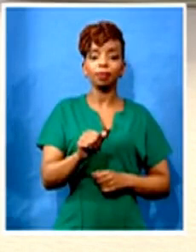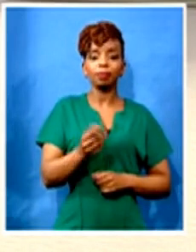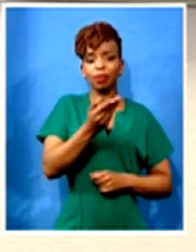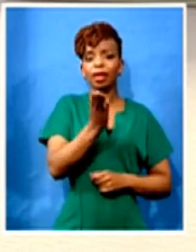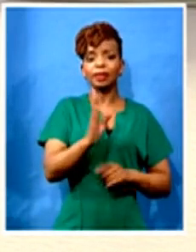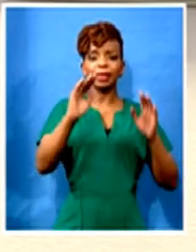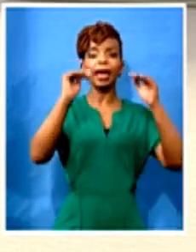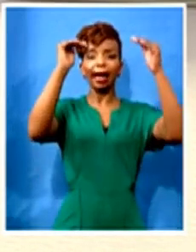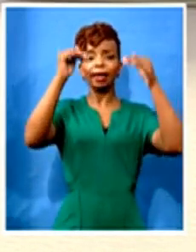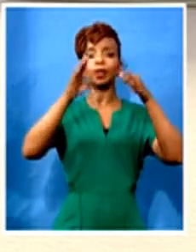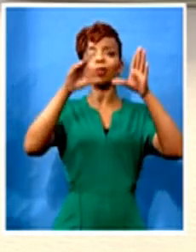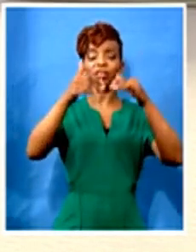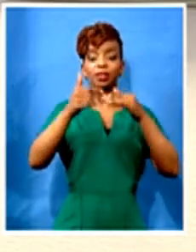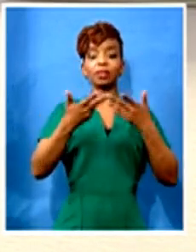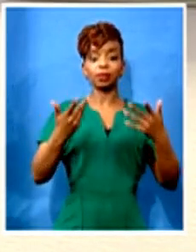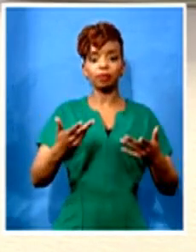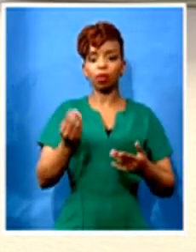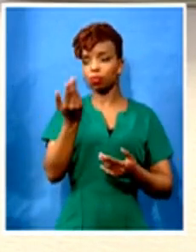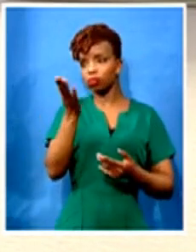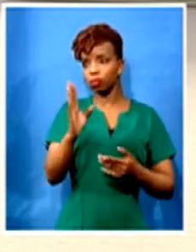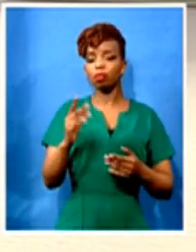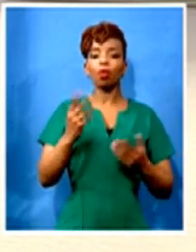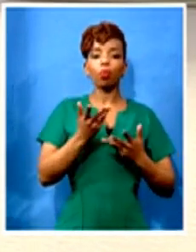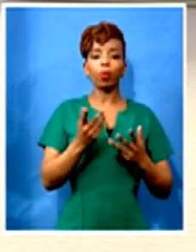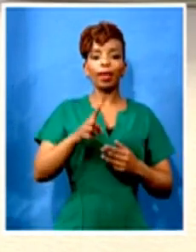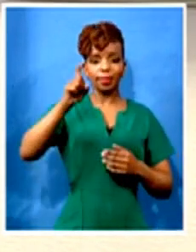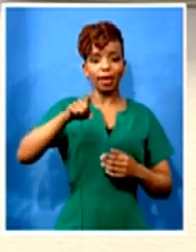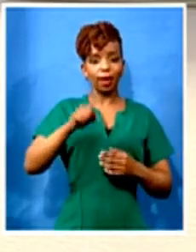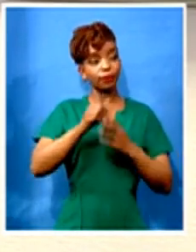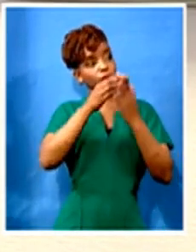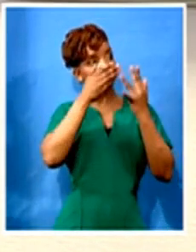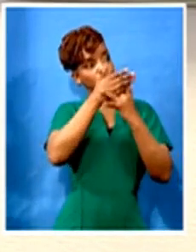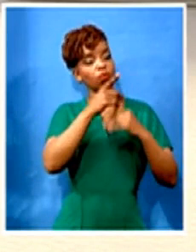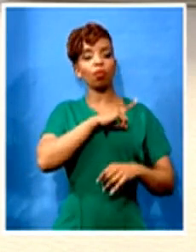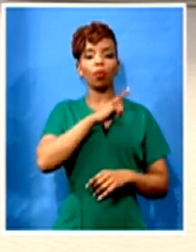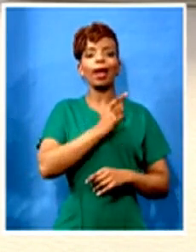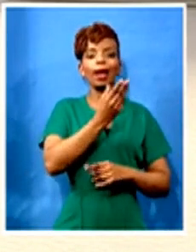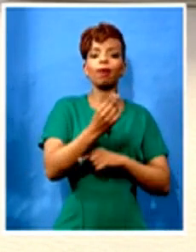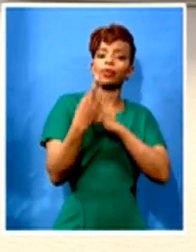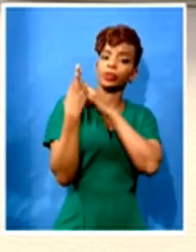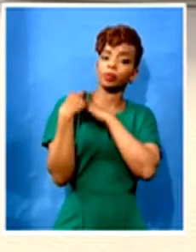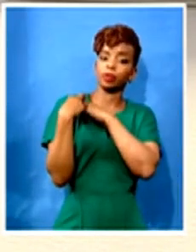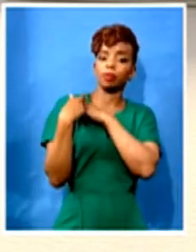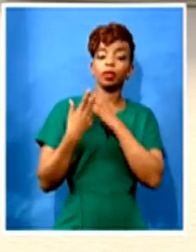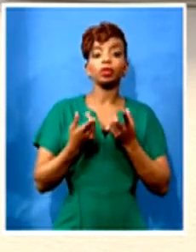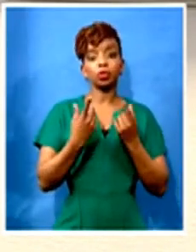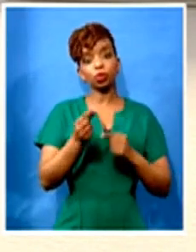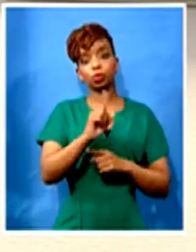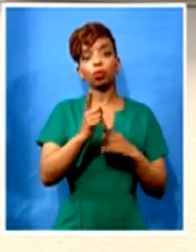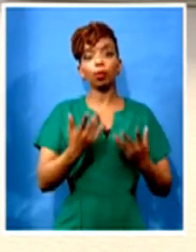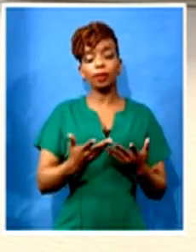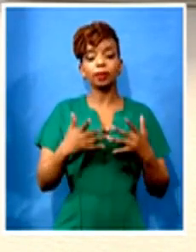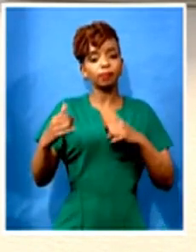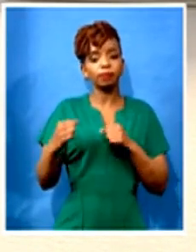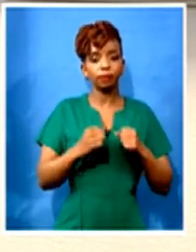credentials actually have to be revoked. He has a responsibility to sustain relationship between two sovereign states and not to engage